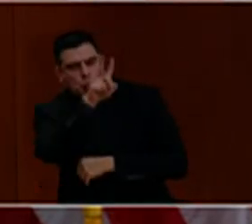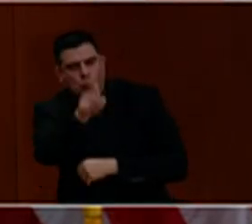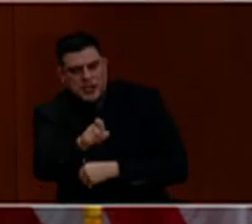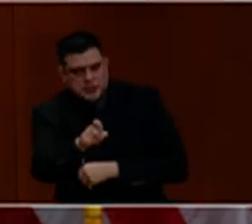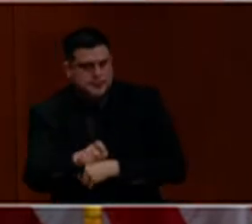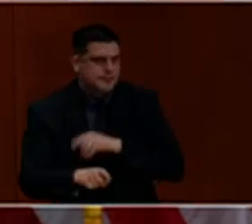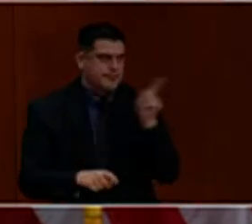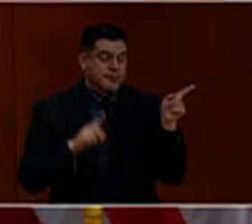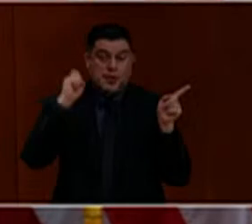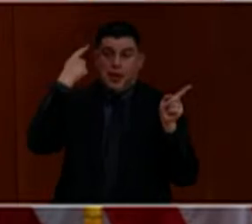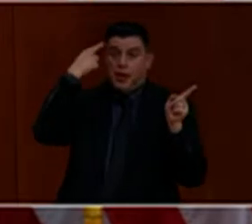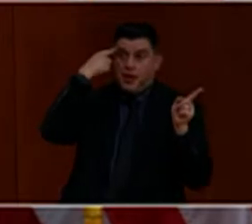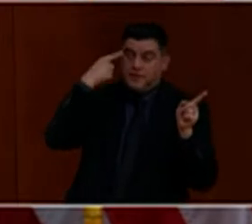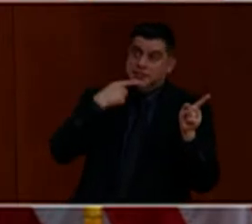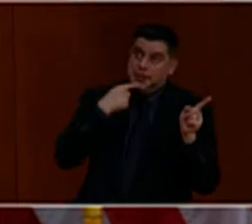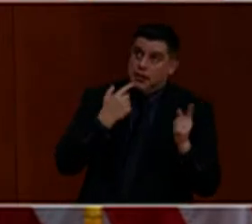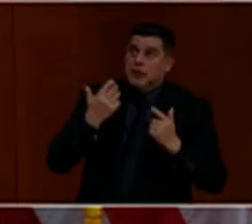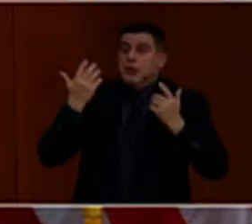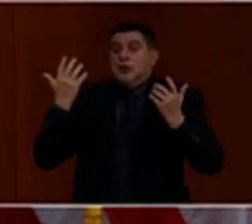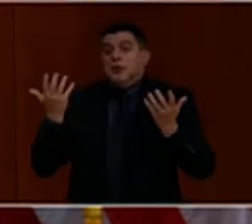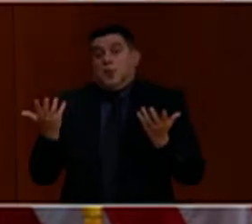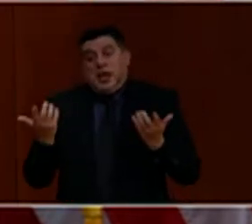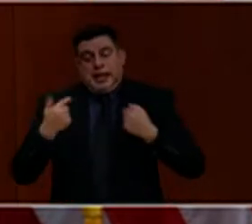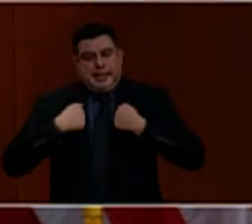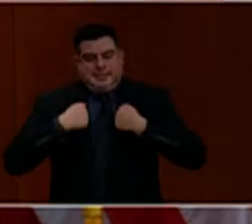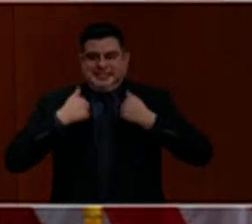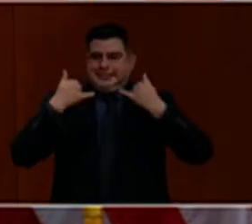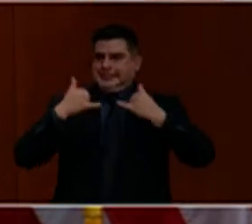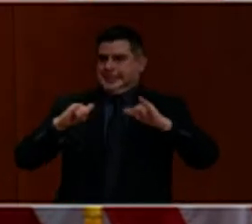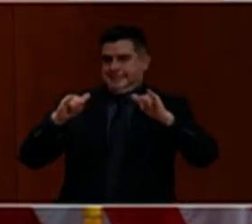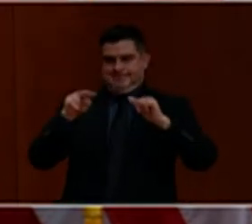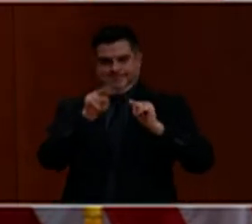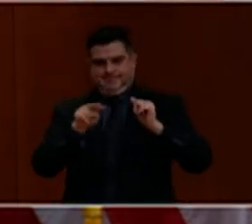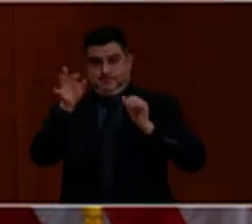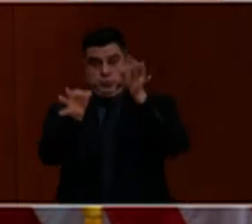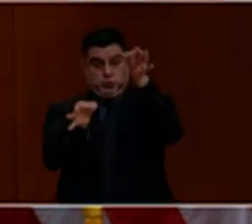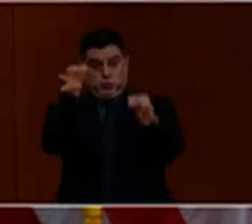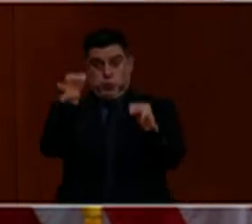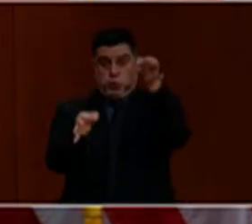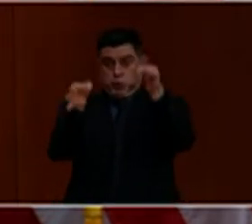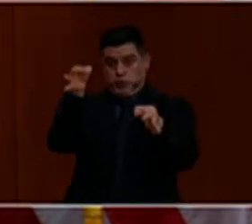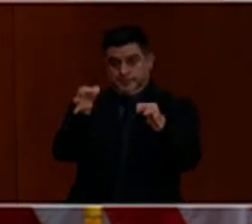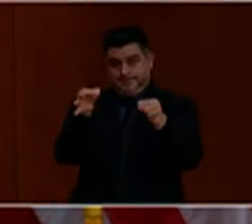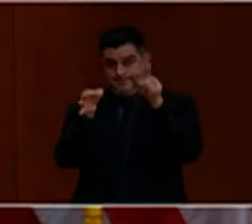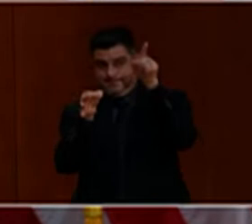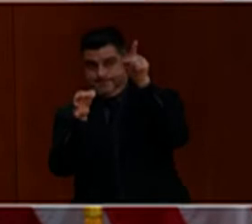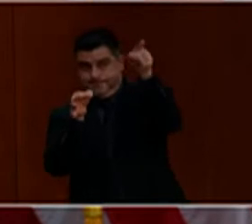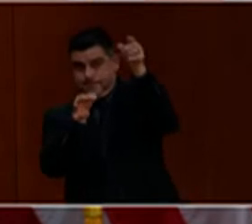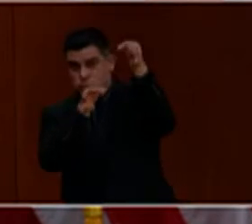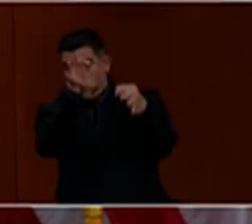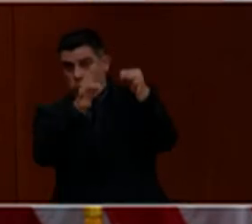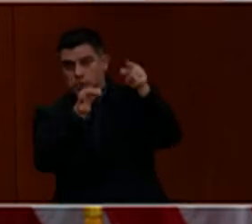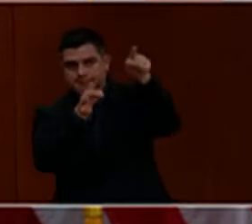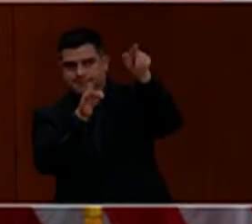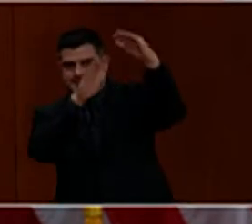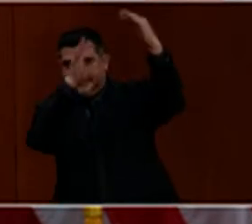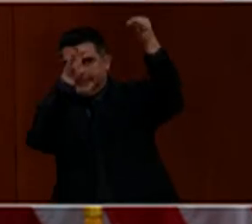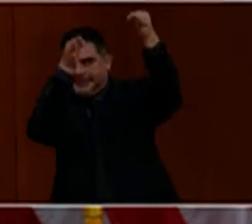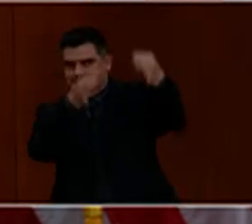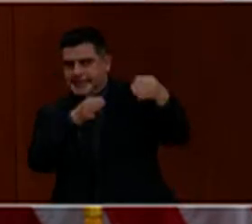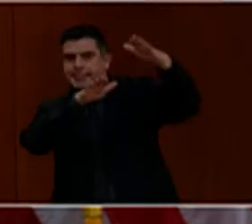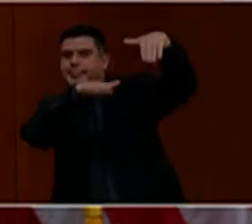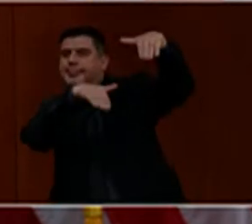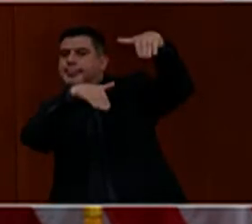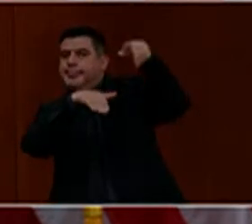that matter. So you have an appeal that is going to be litigated before the entire 11th Circuit Court of Appeals. That court